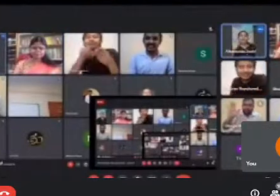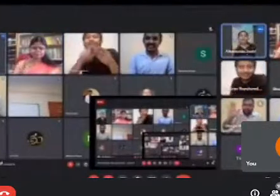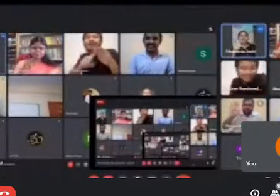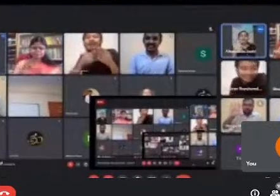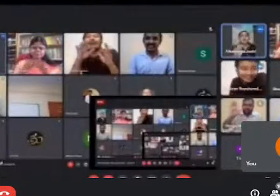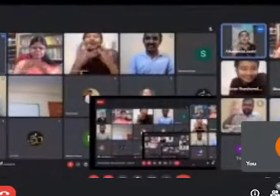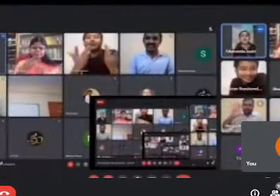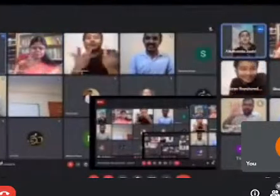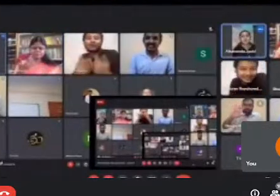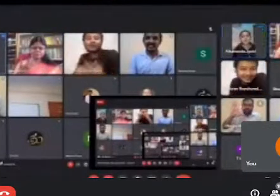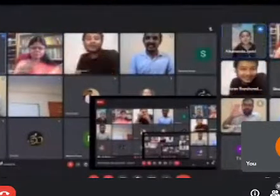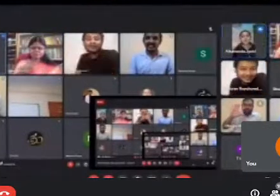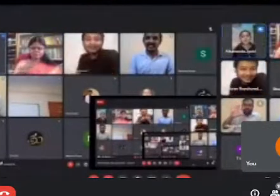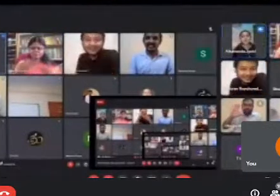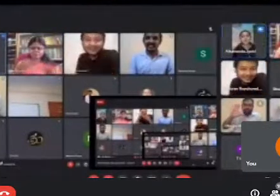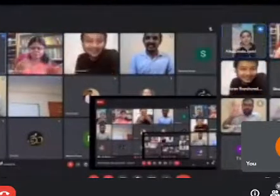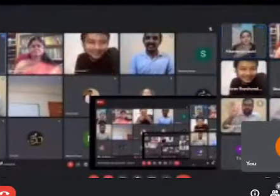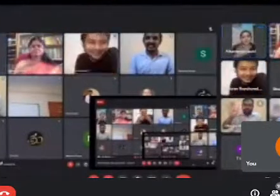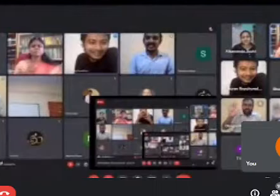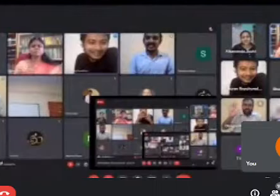Okay. This is bye bye. All right.